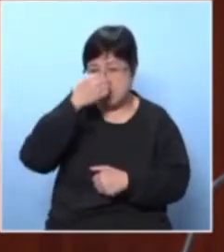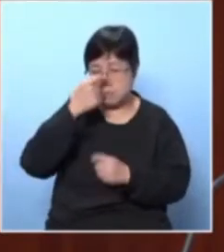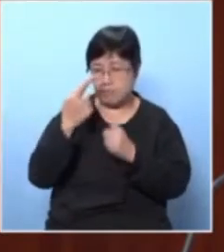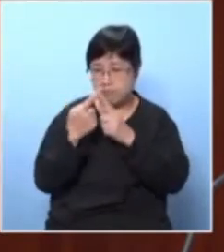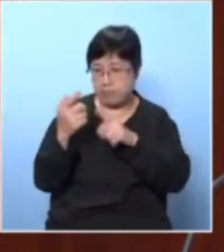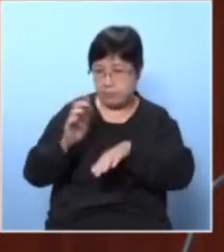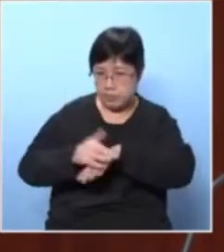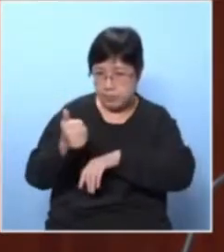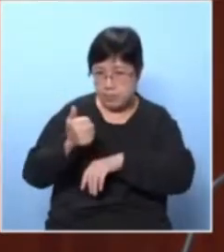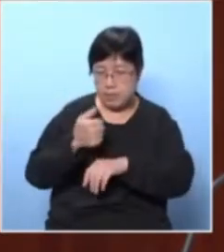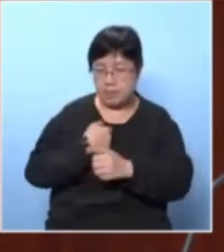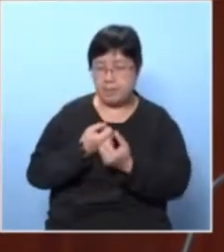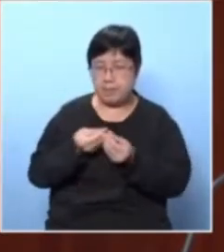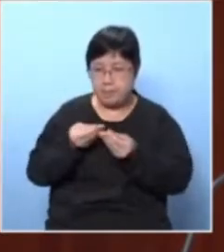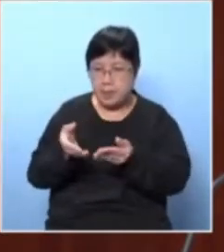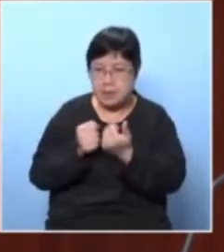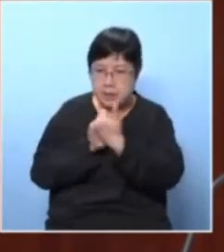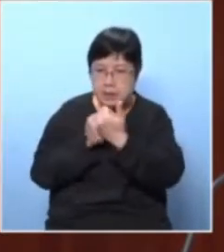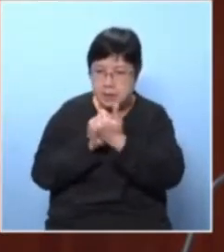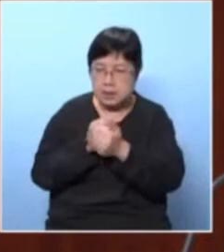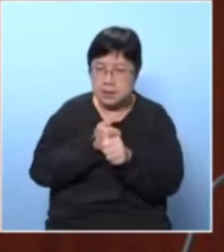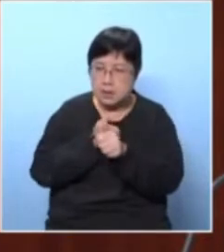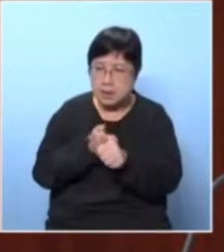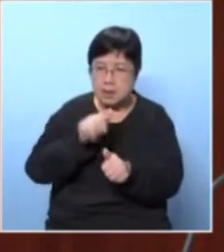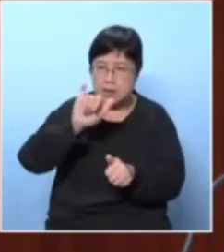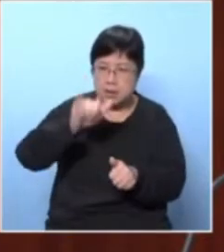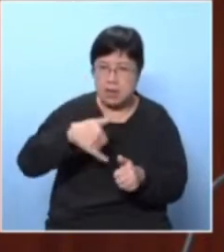arrival. In 2024,